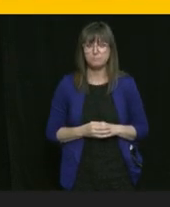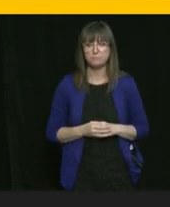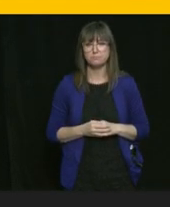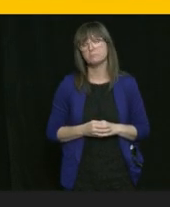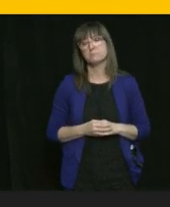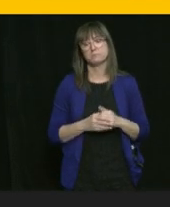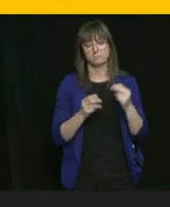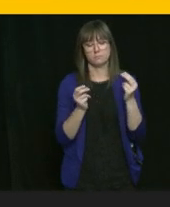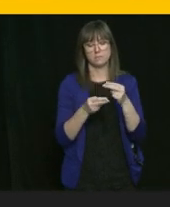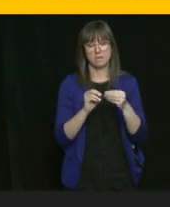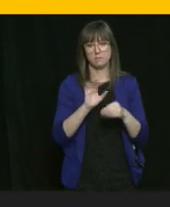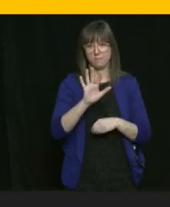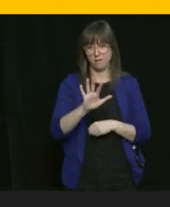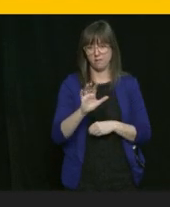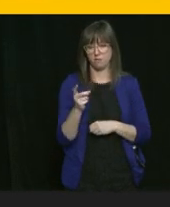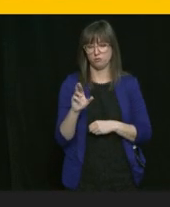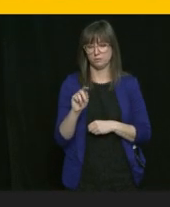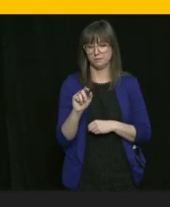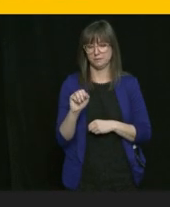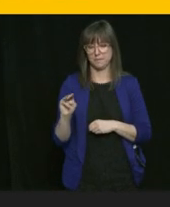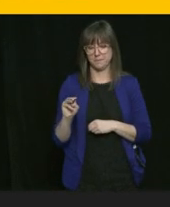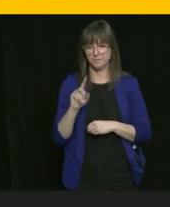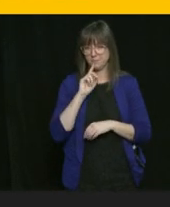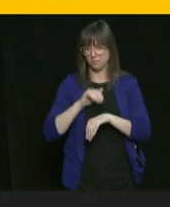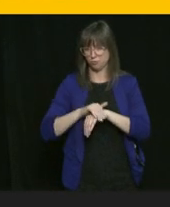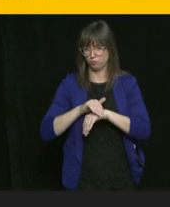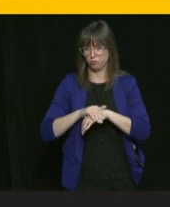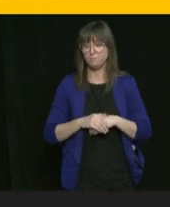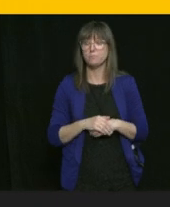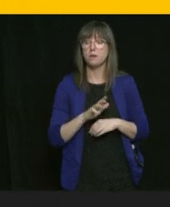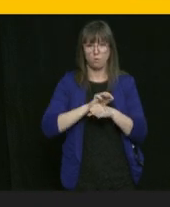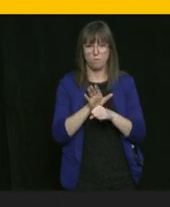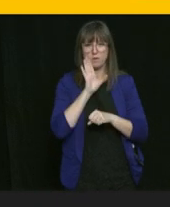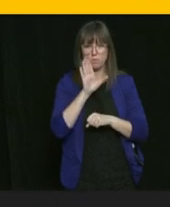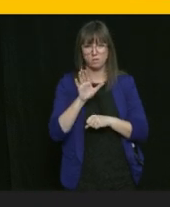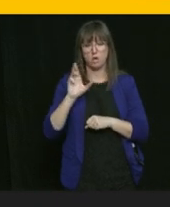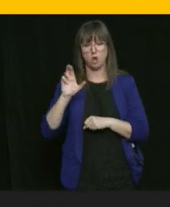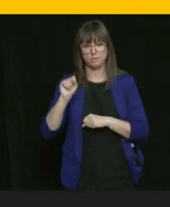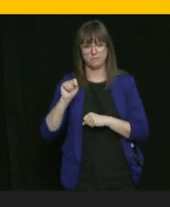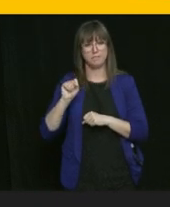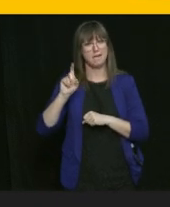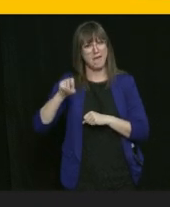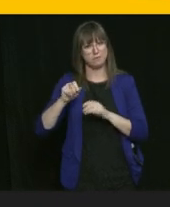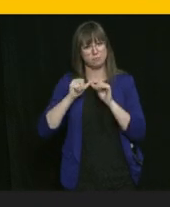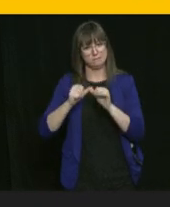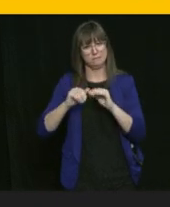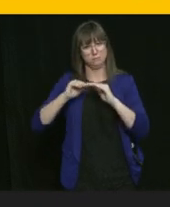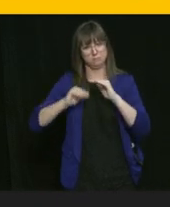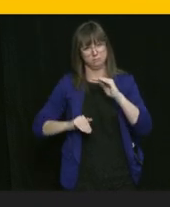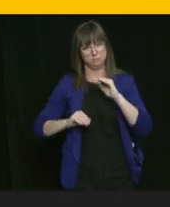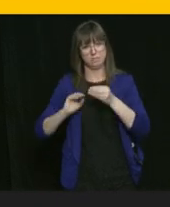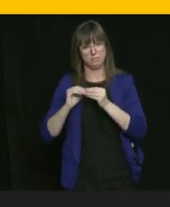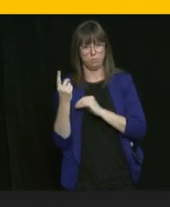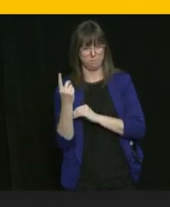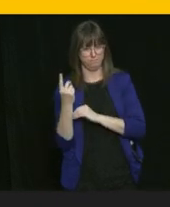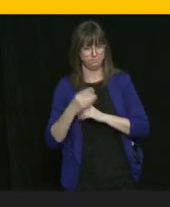Slide five. Another important indicator for Canadians related consistently below one.